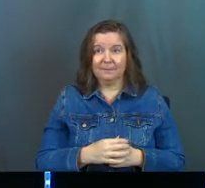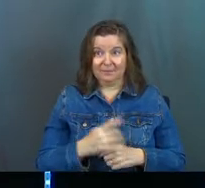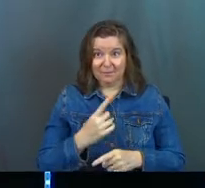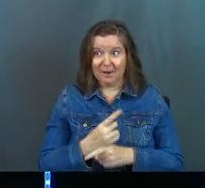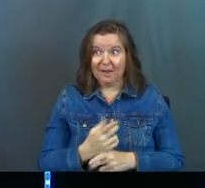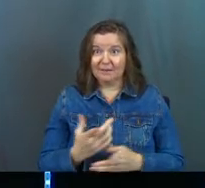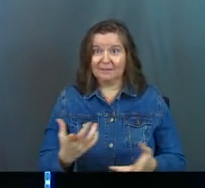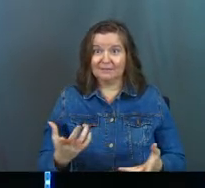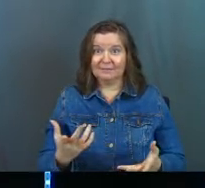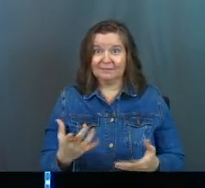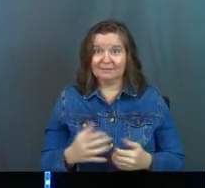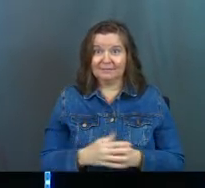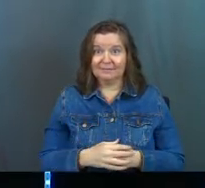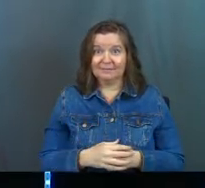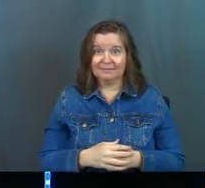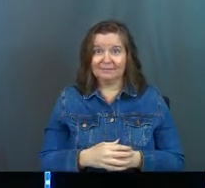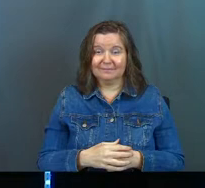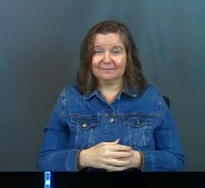Right?